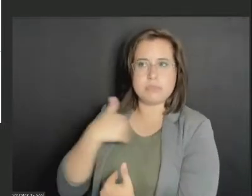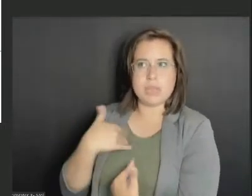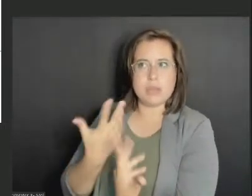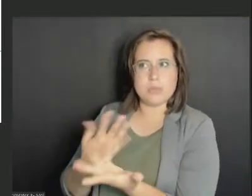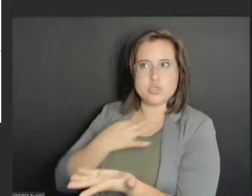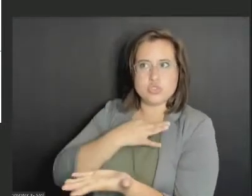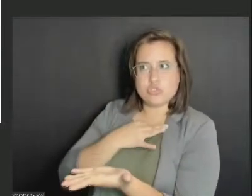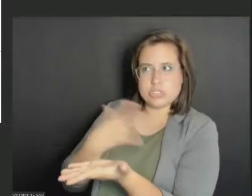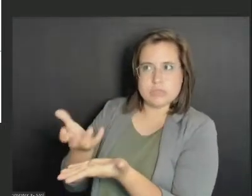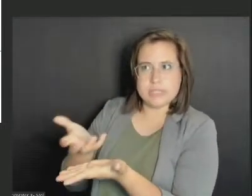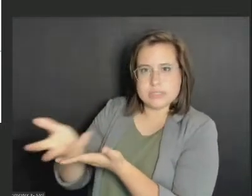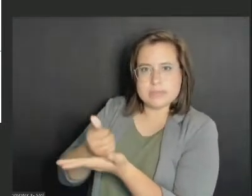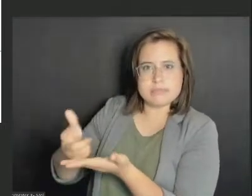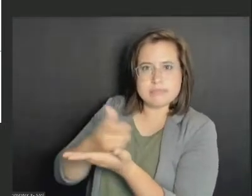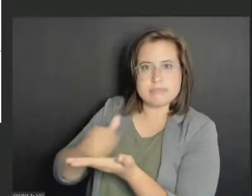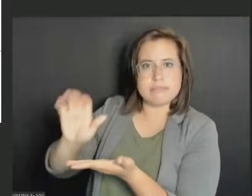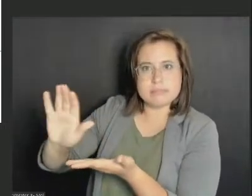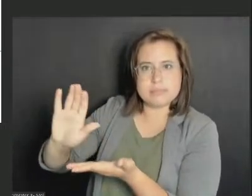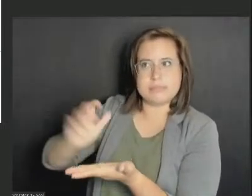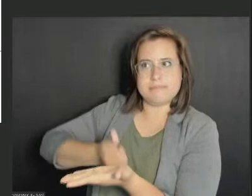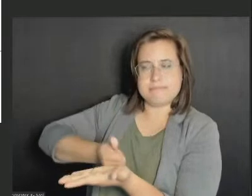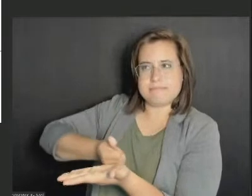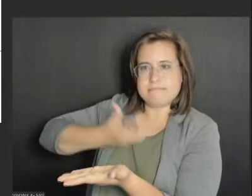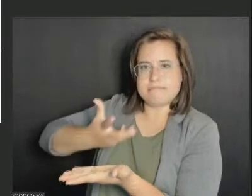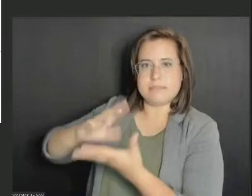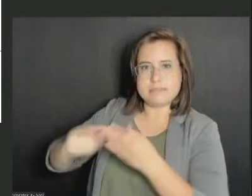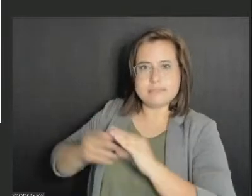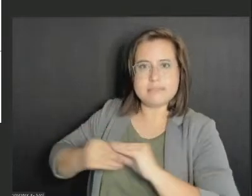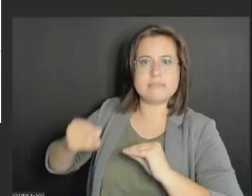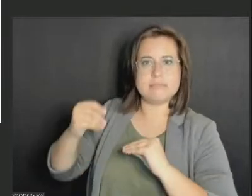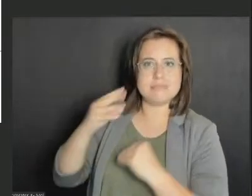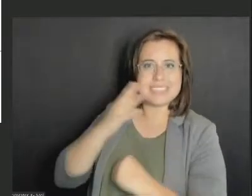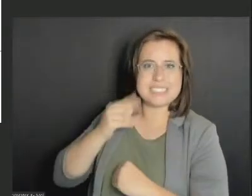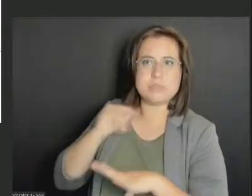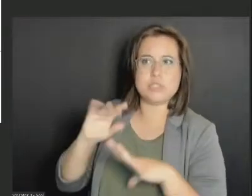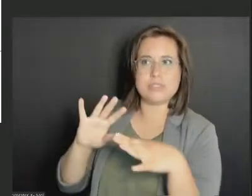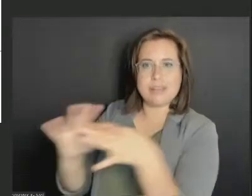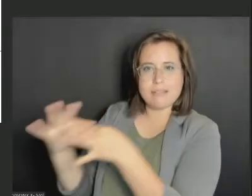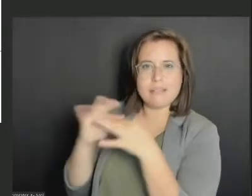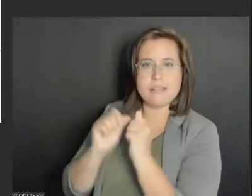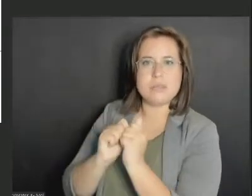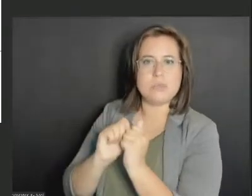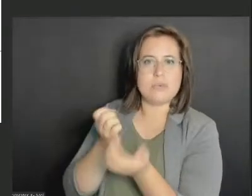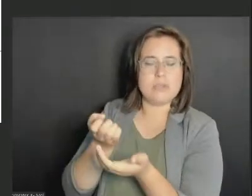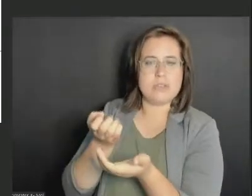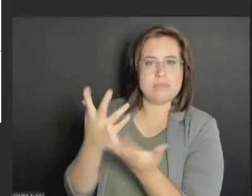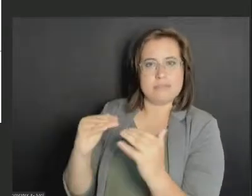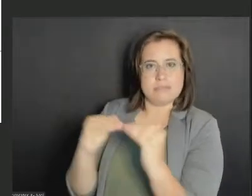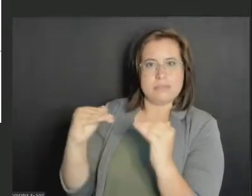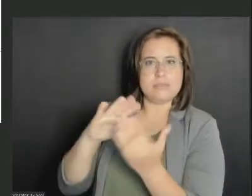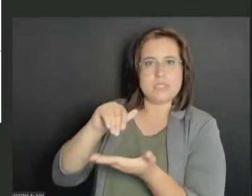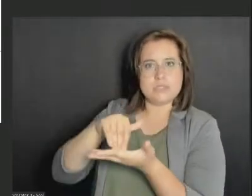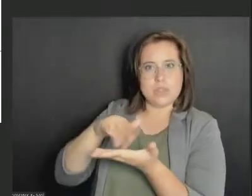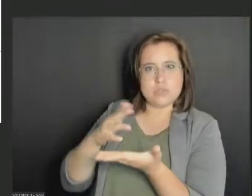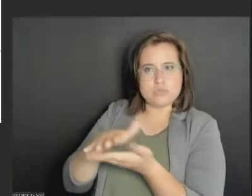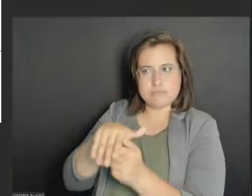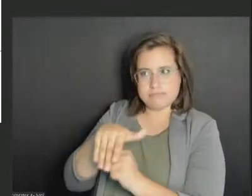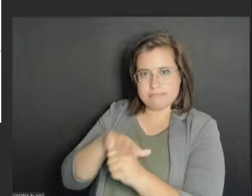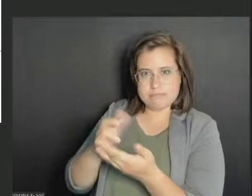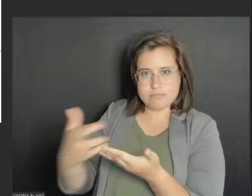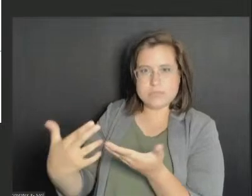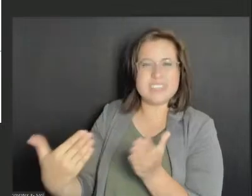condition so that they may share their experiences, they can connect with equity-centered local resources, again, that are